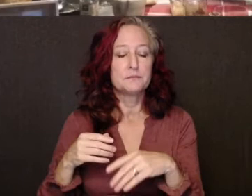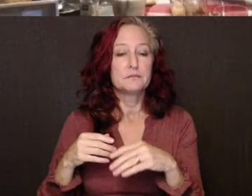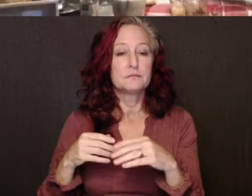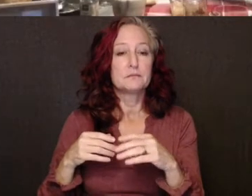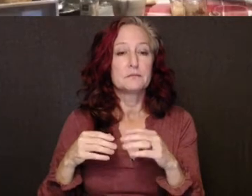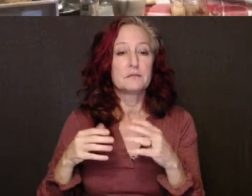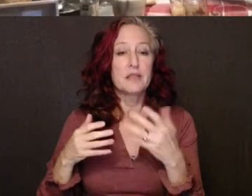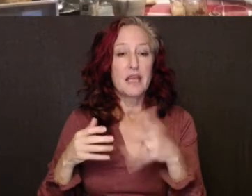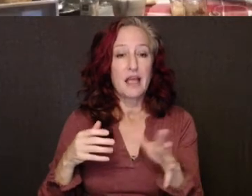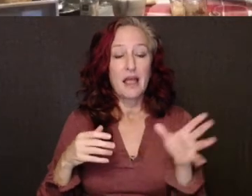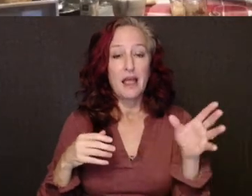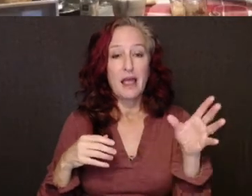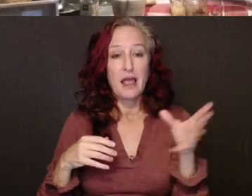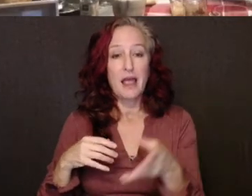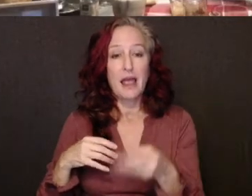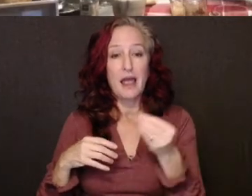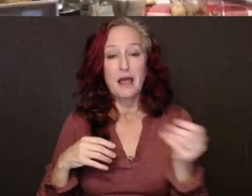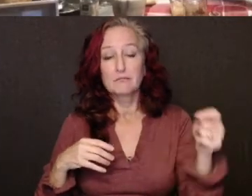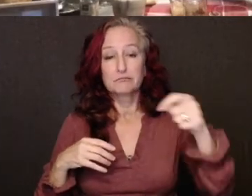sago that's been soaked.